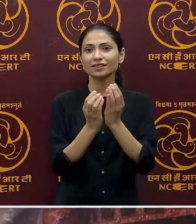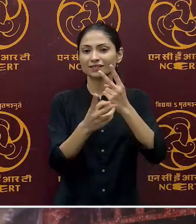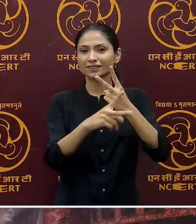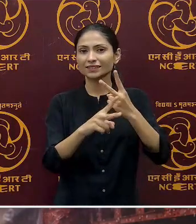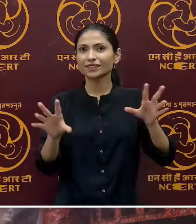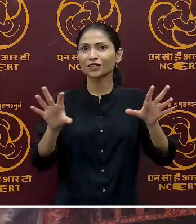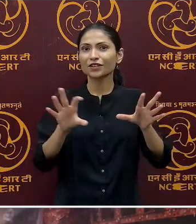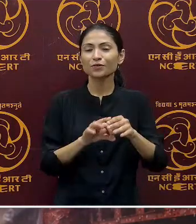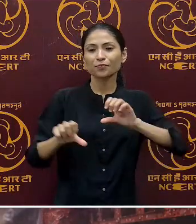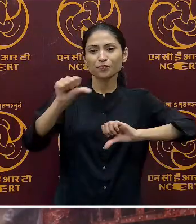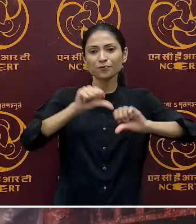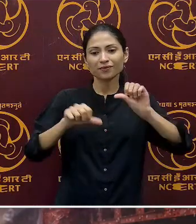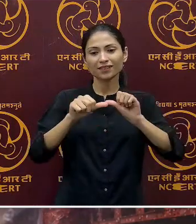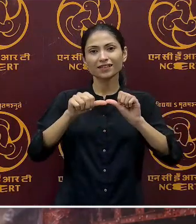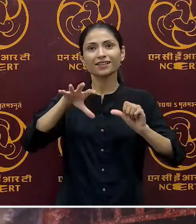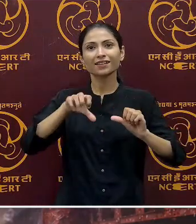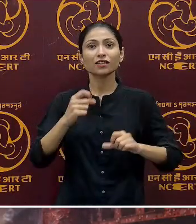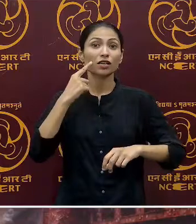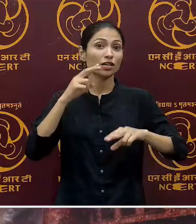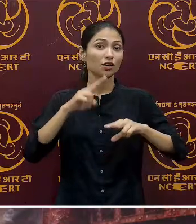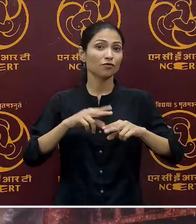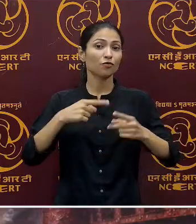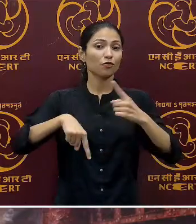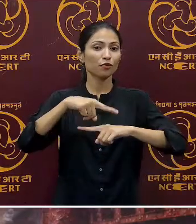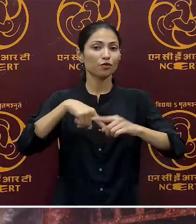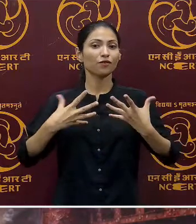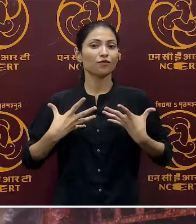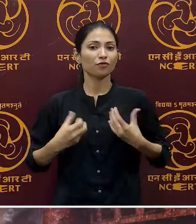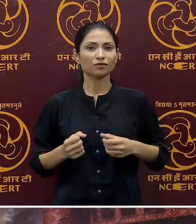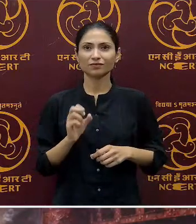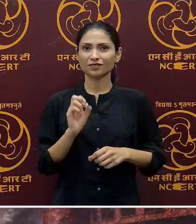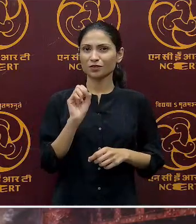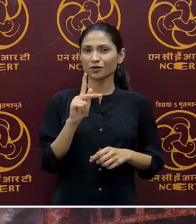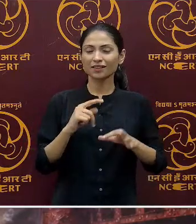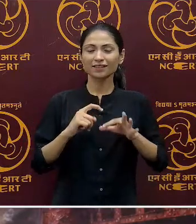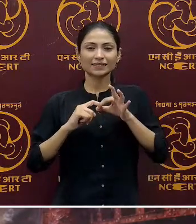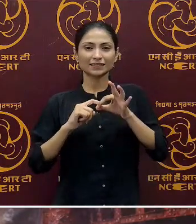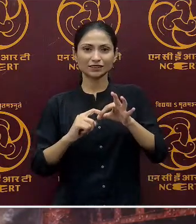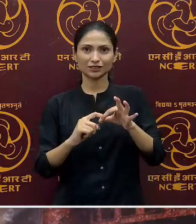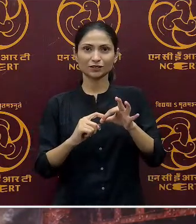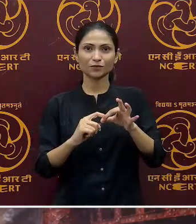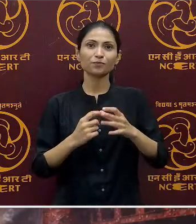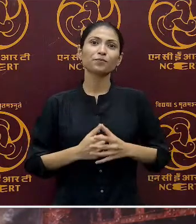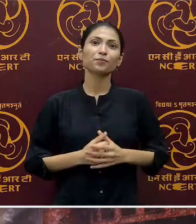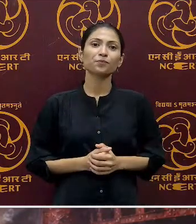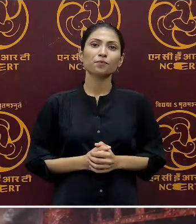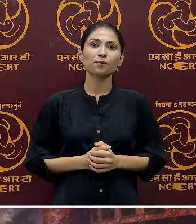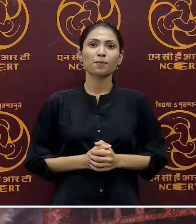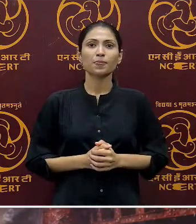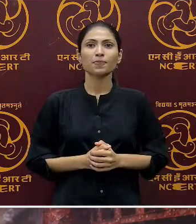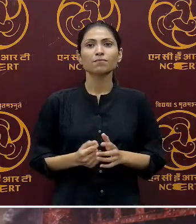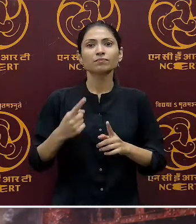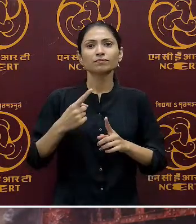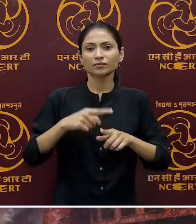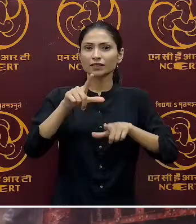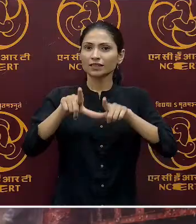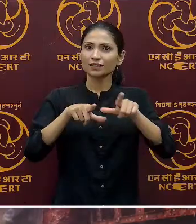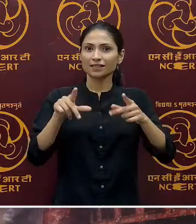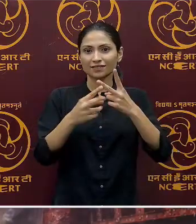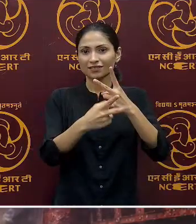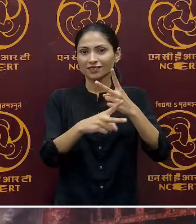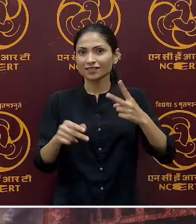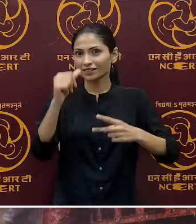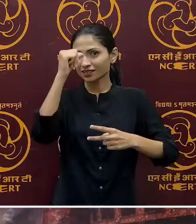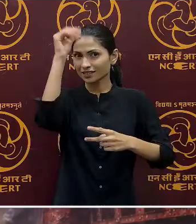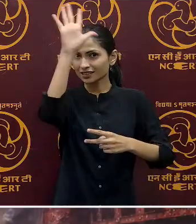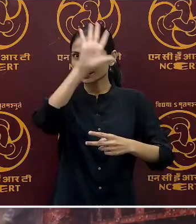enough. So ma'am, one more question I would like to raise here. Yeah. And there are so many languages in our country, as we